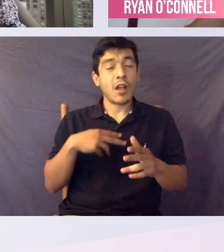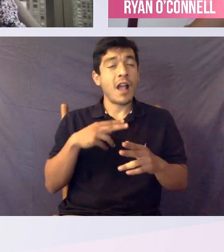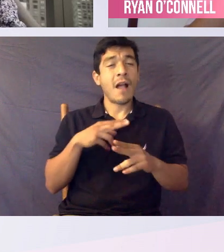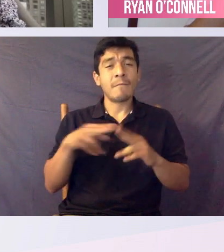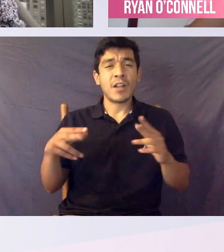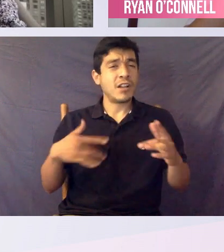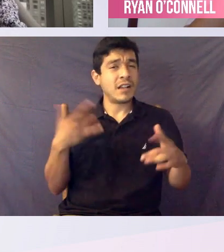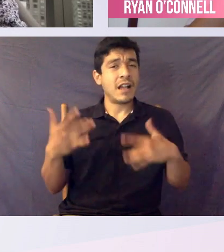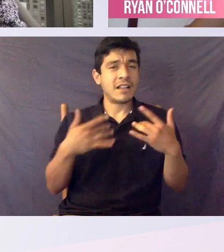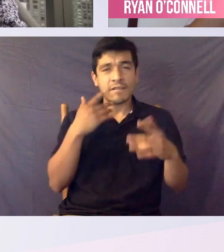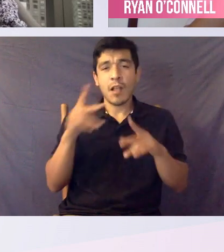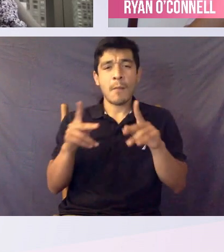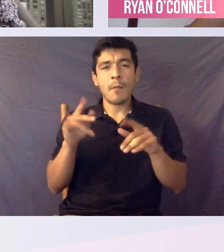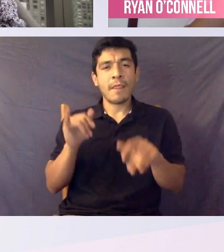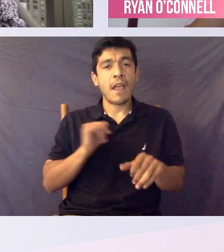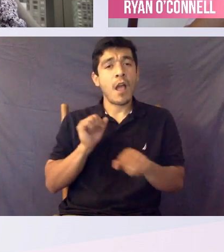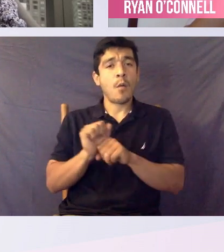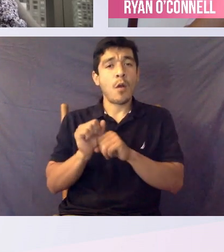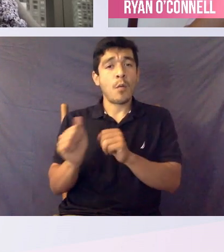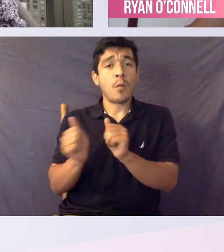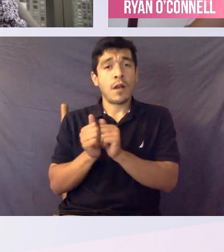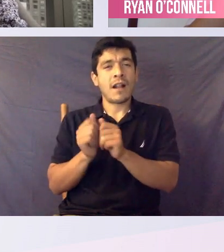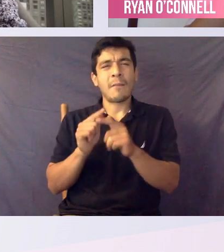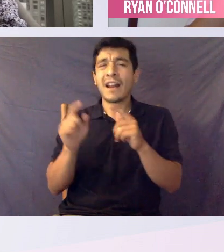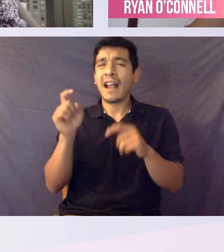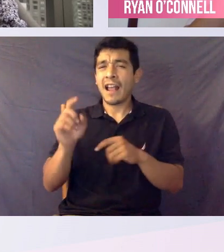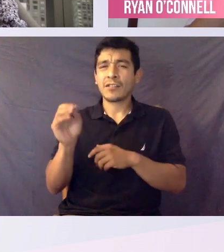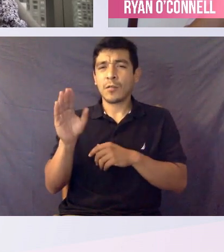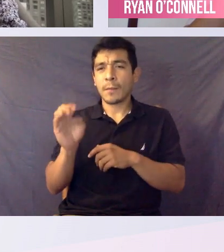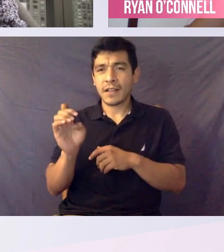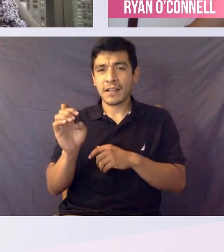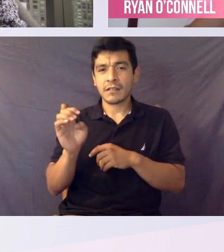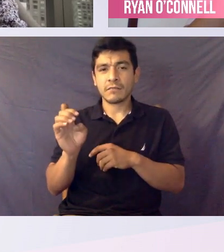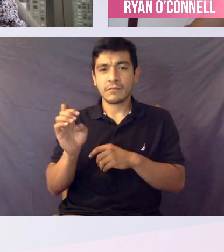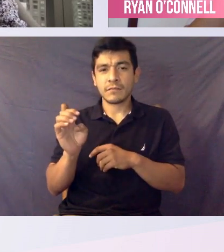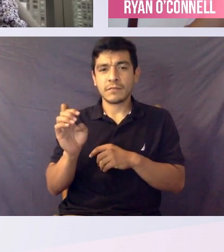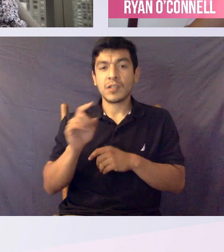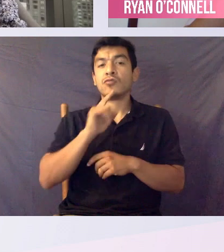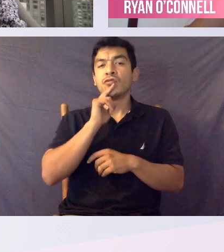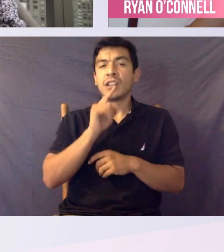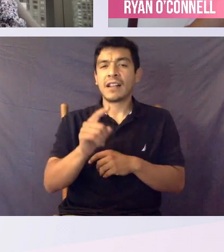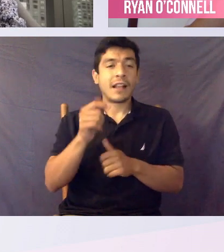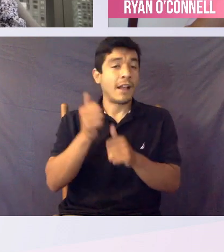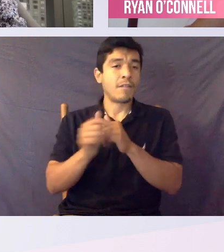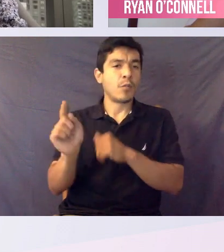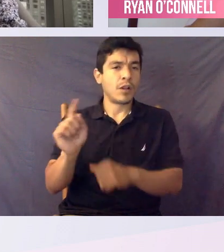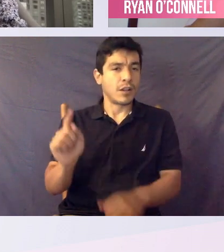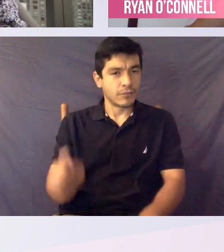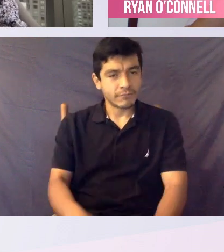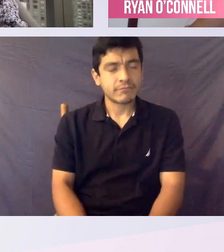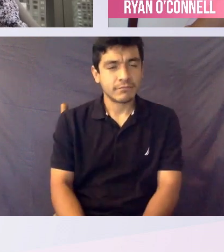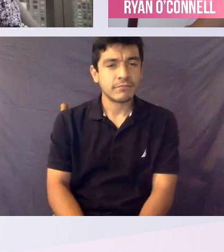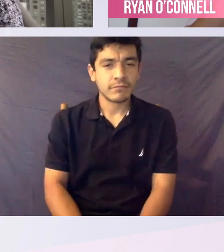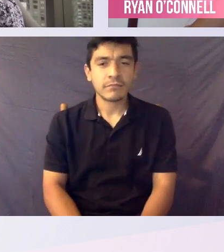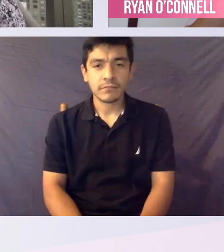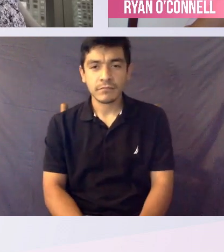now that we're working with. But man, it has to be really everywhere.